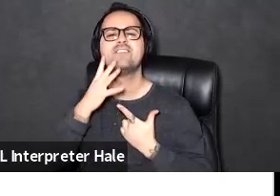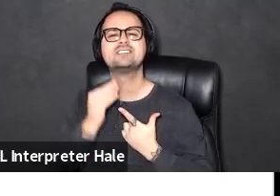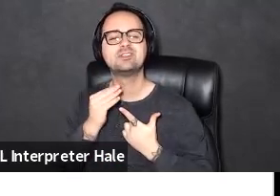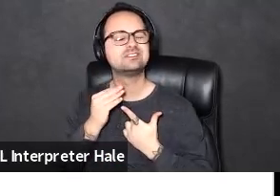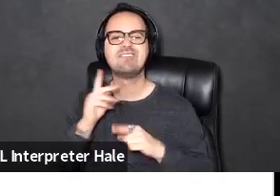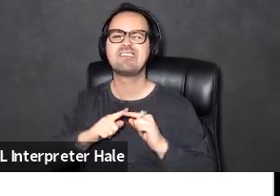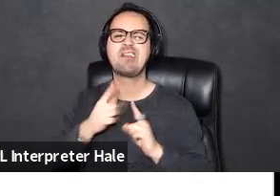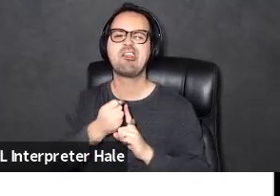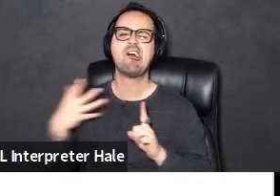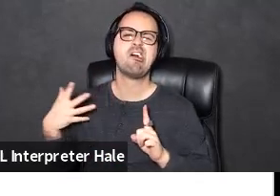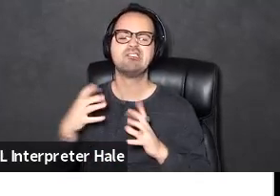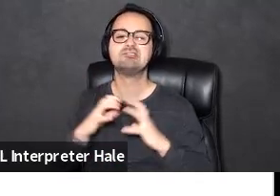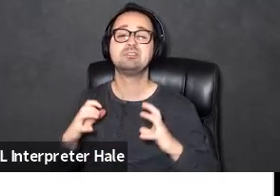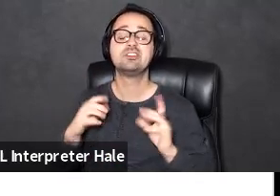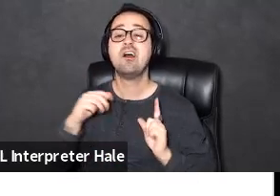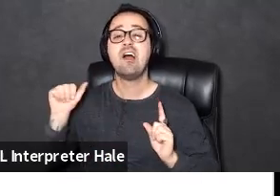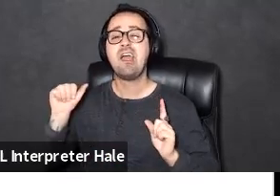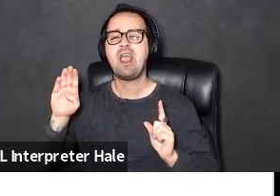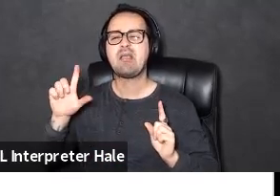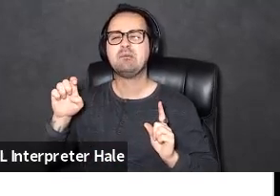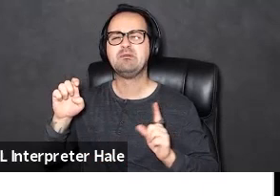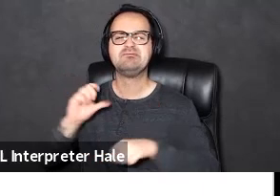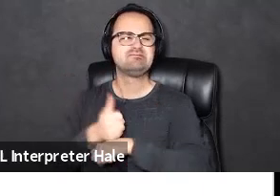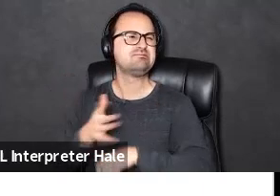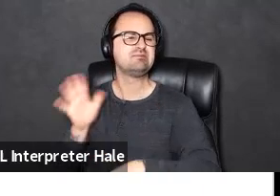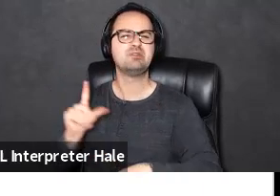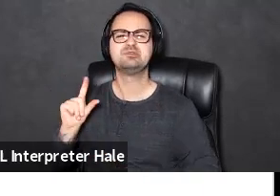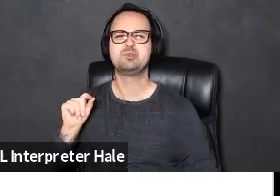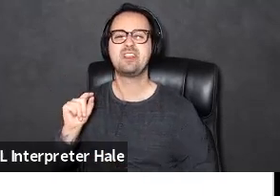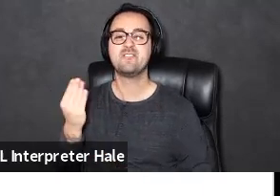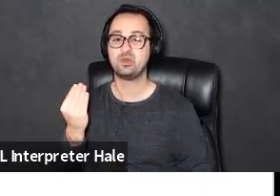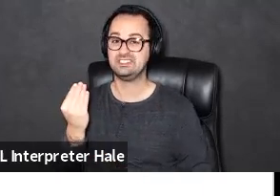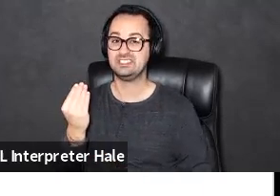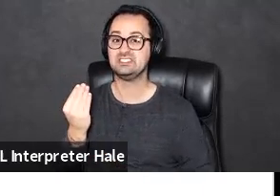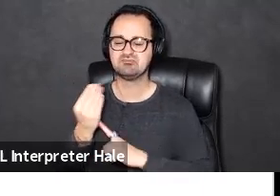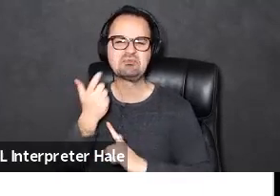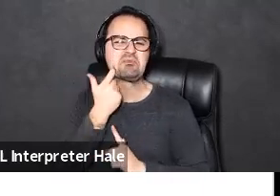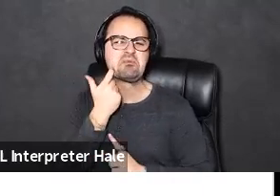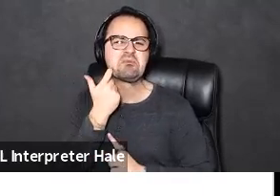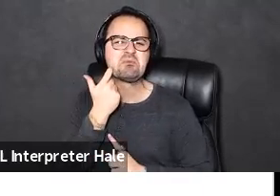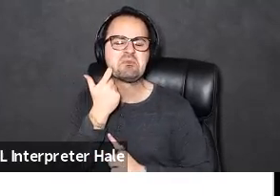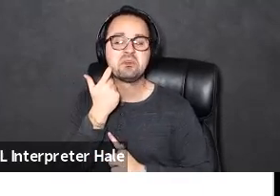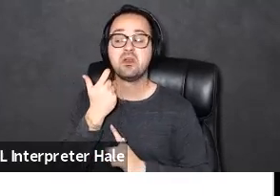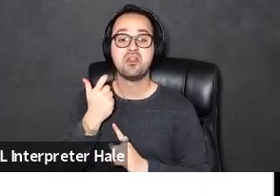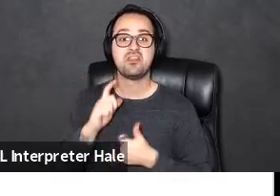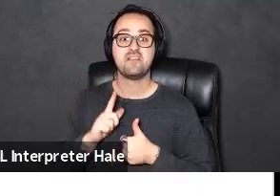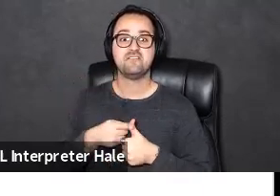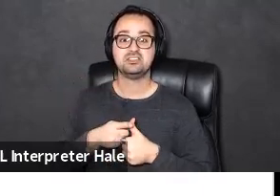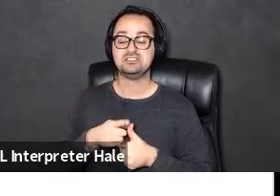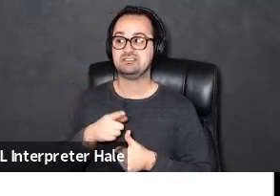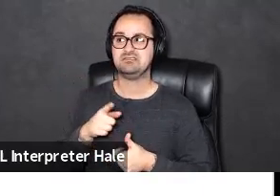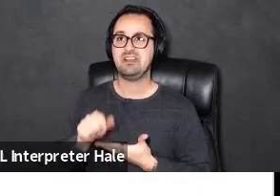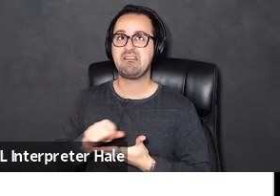ABLE, but ABLE didn't come into fruition until 2014. Actually didn't put the first ABLE account on the books